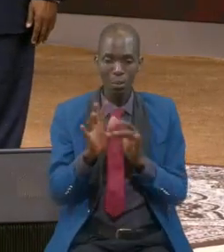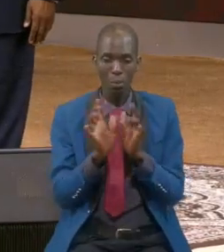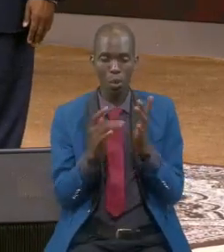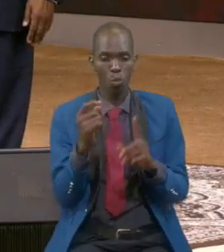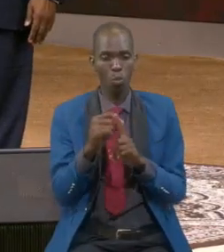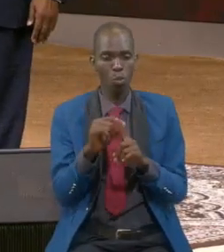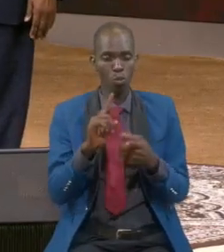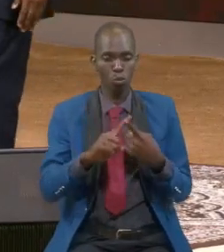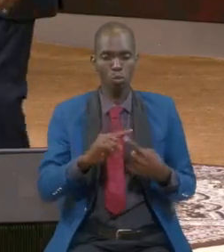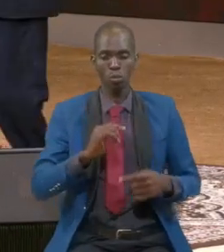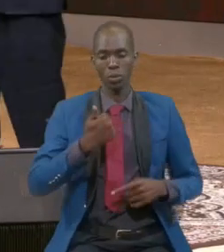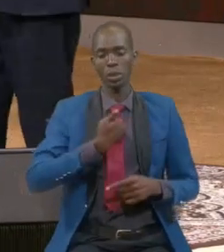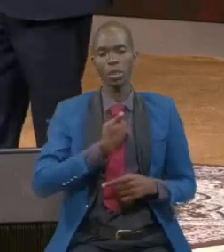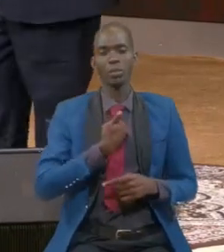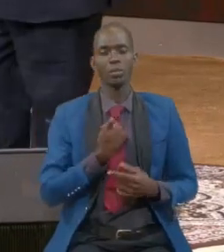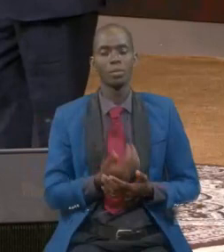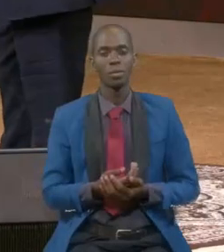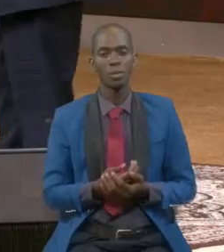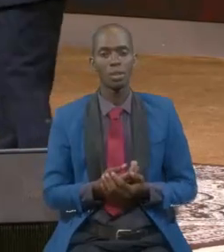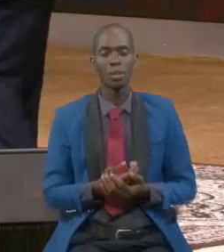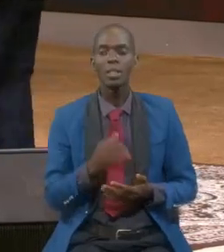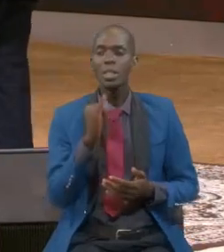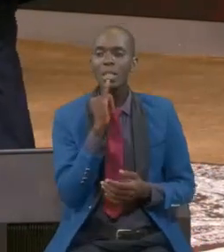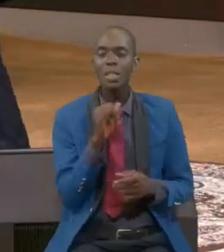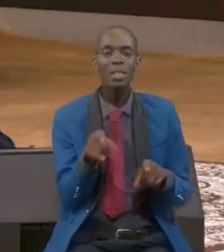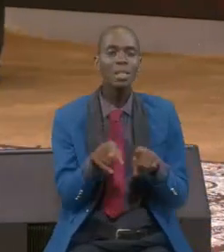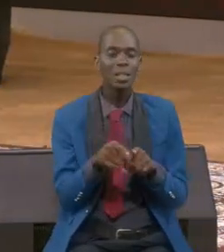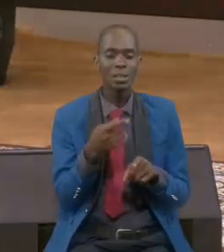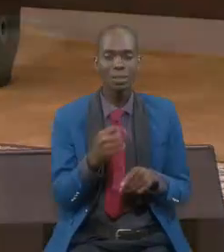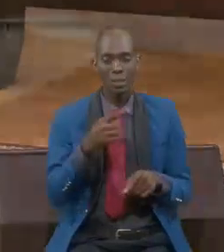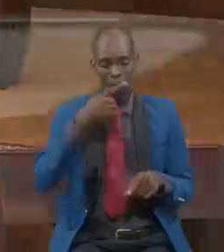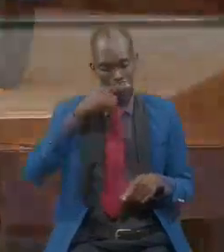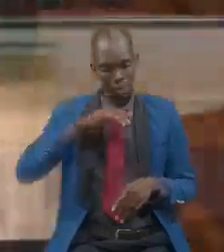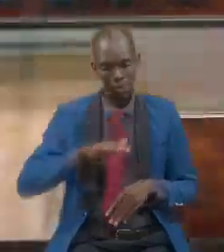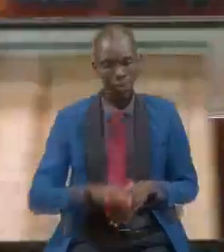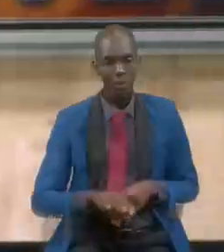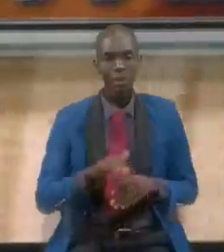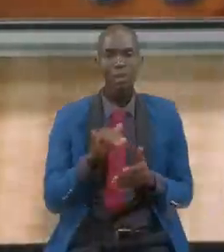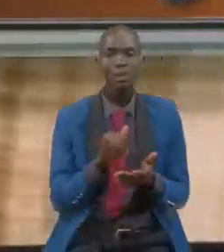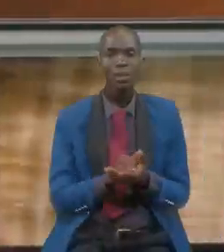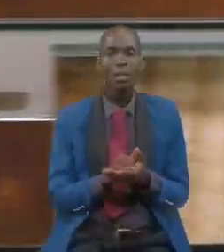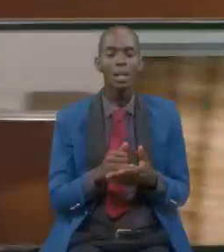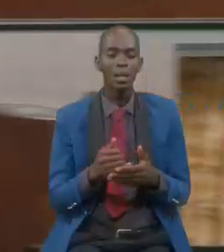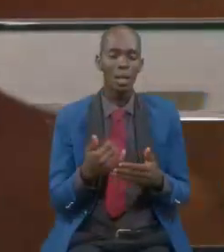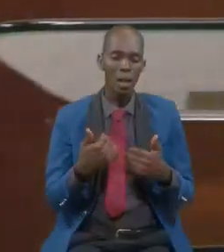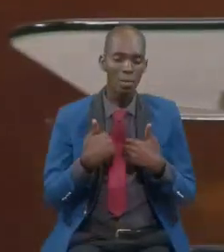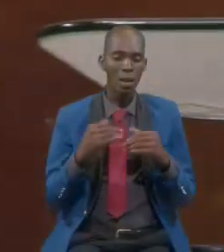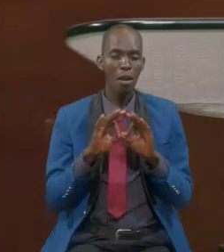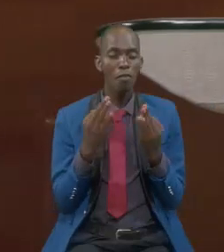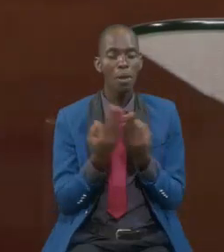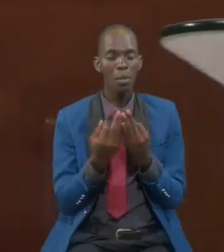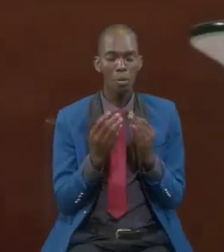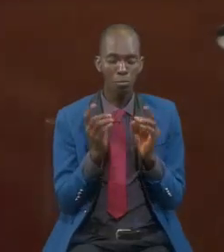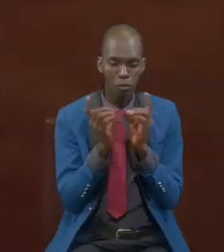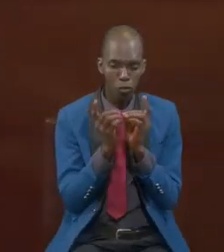to herself it's like you know the little child they having family devotion and the